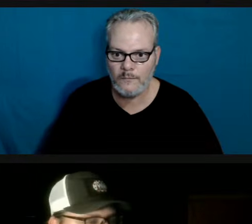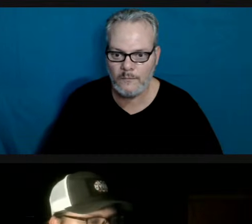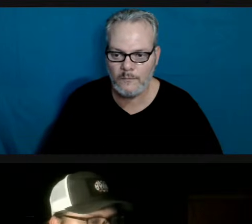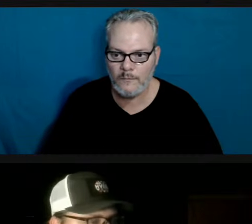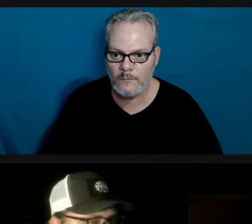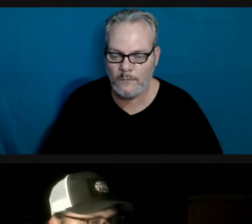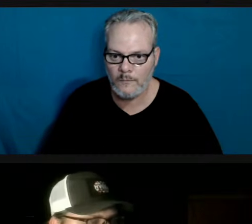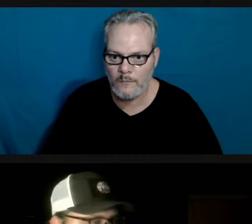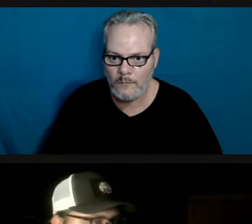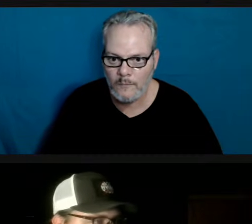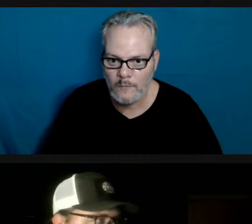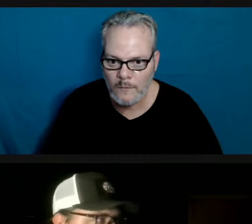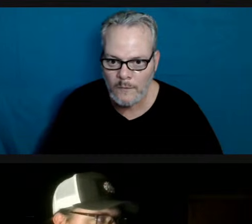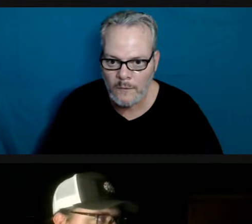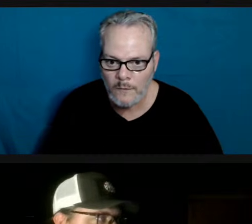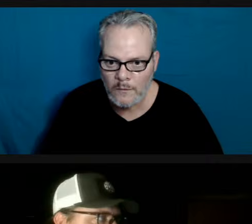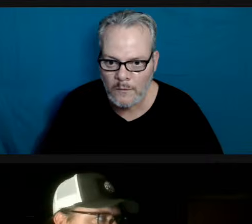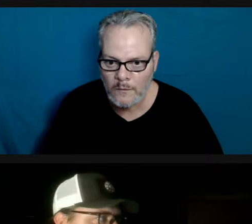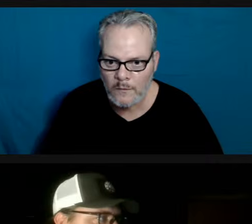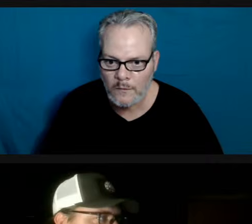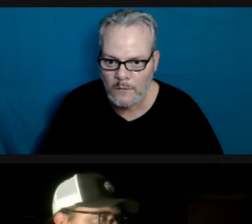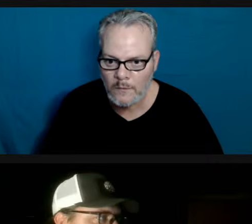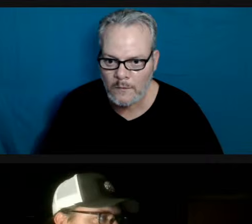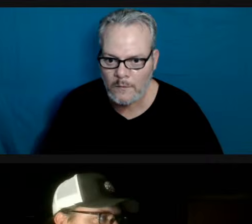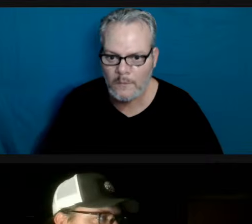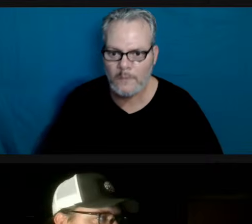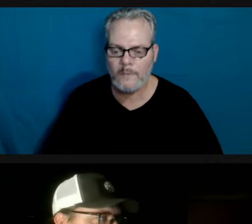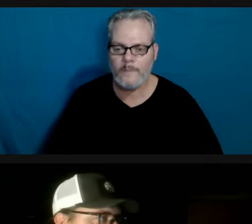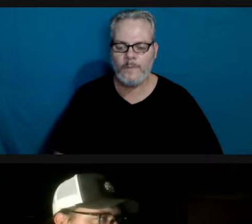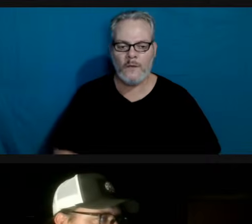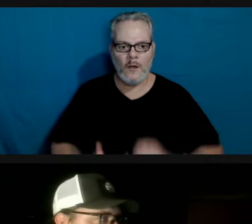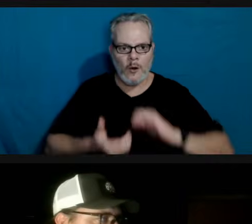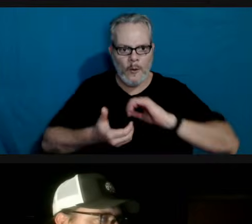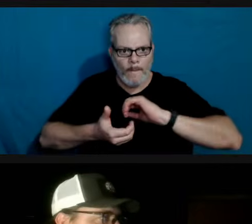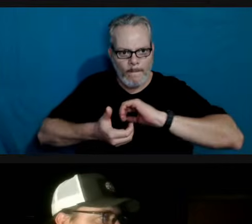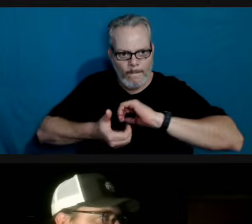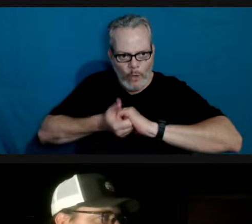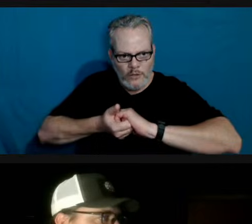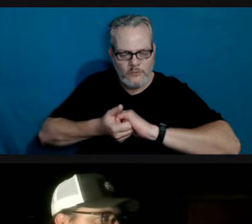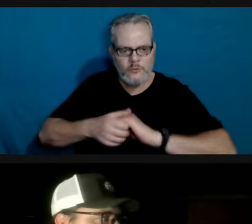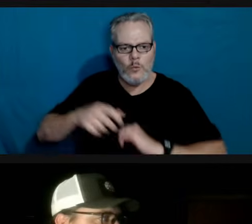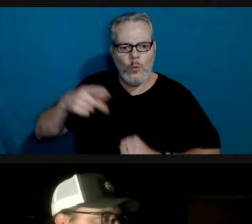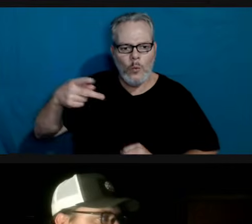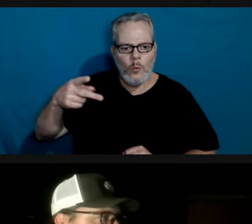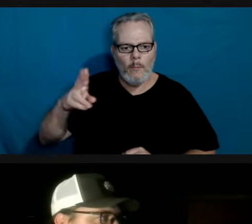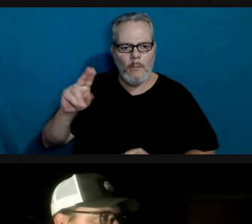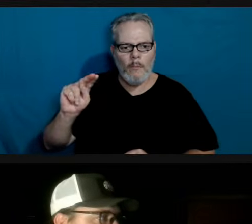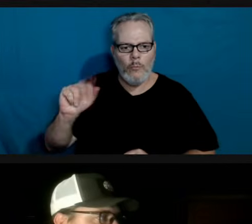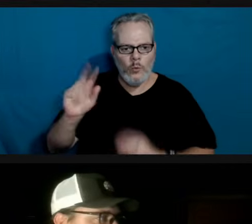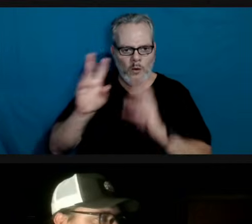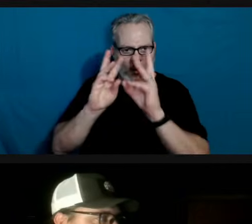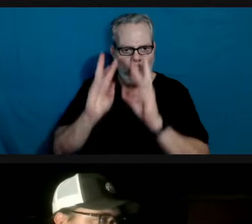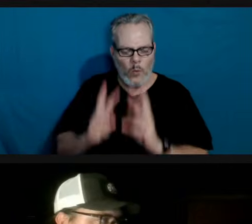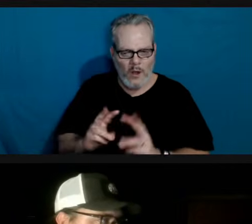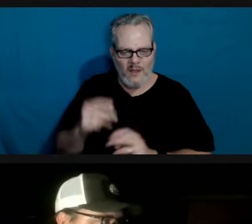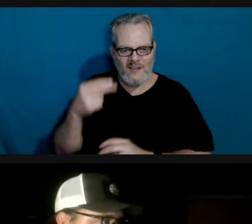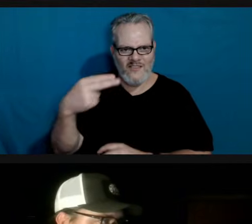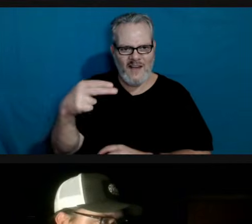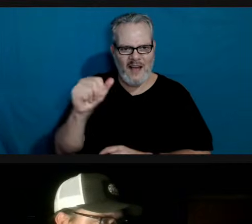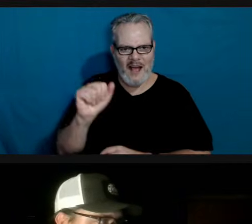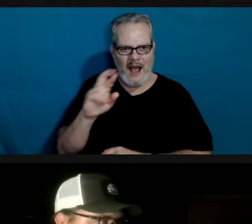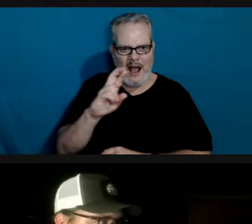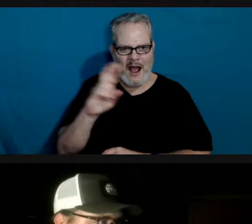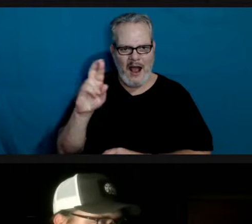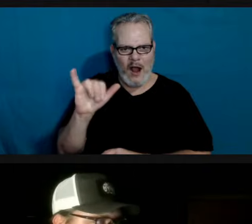partner channels or partner groups on Facebook, Puna Weather and Harry Durgan's post today. So calling for